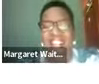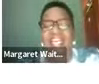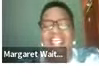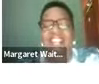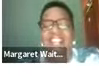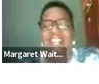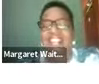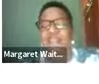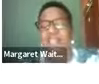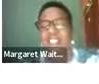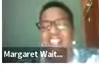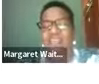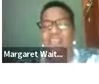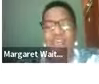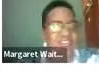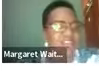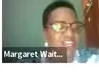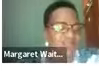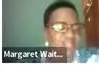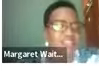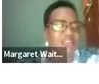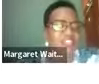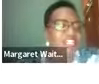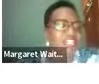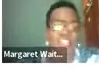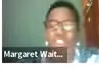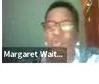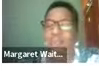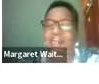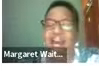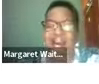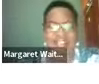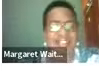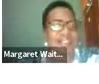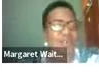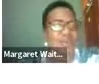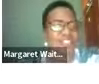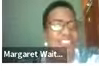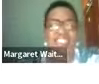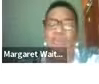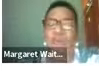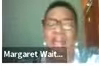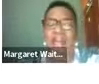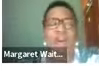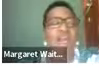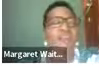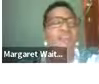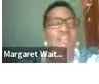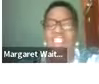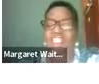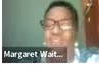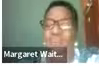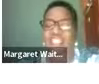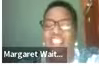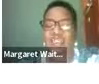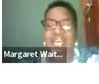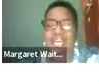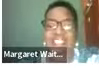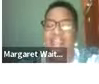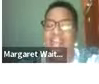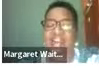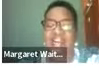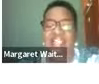respondents, 66%, or most of us parents, felt that it should be us. All 61 out of the 92 said it